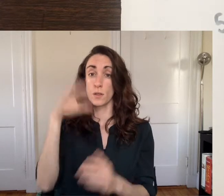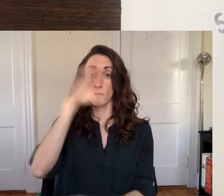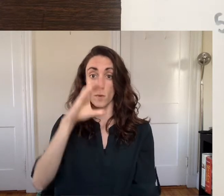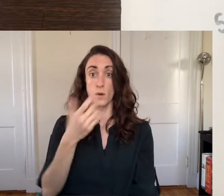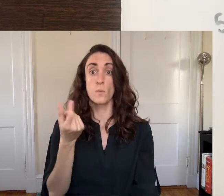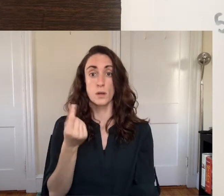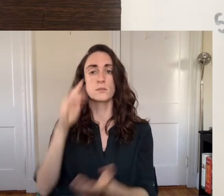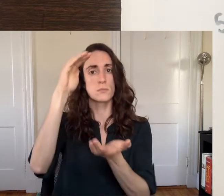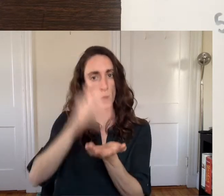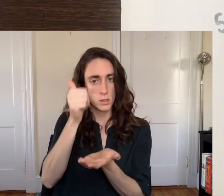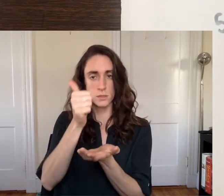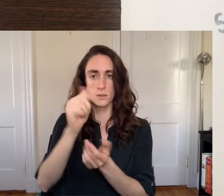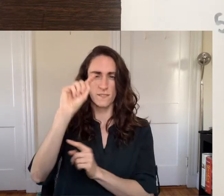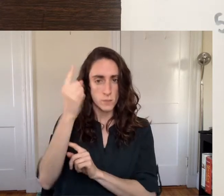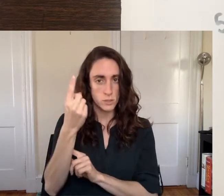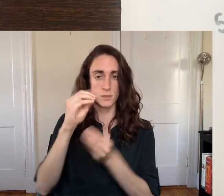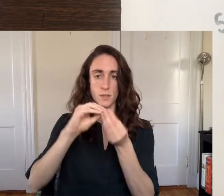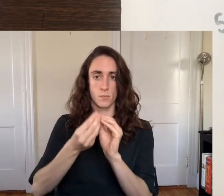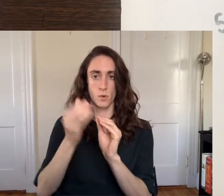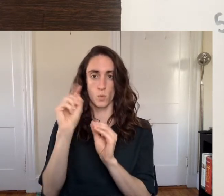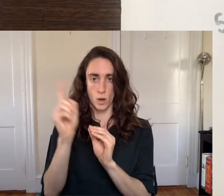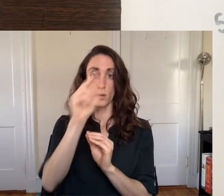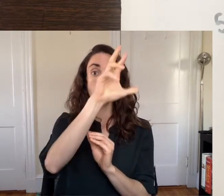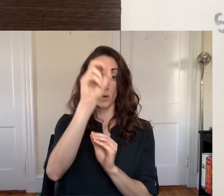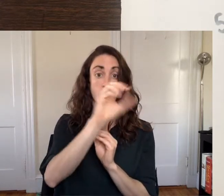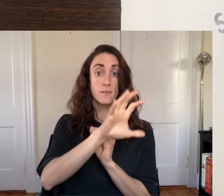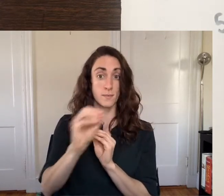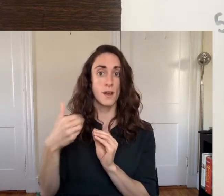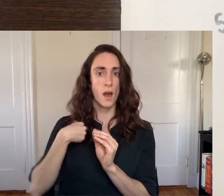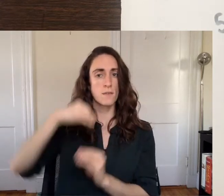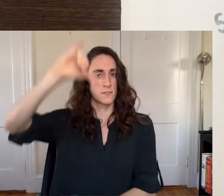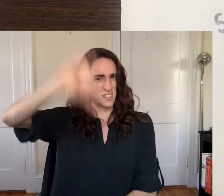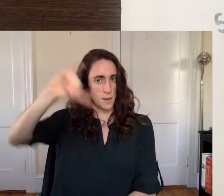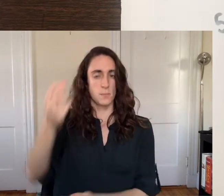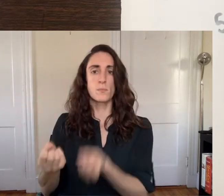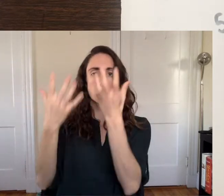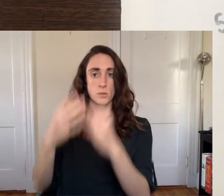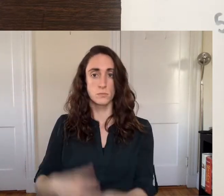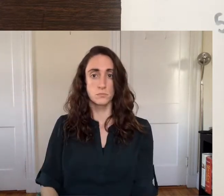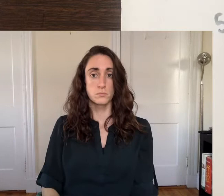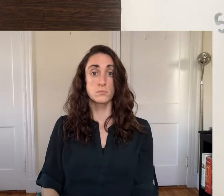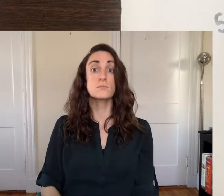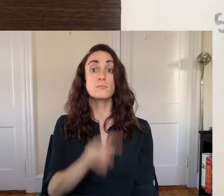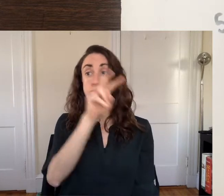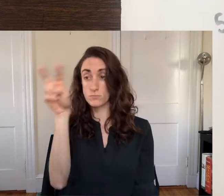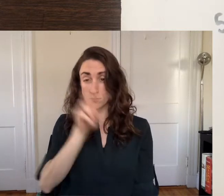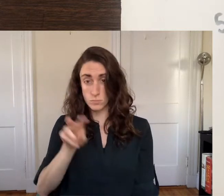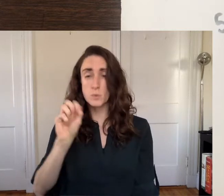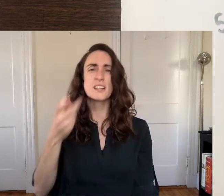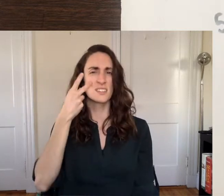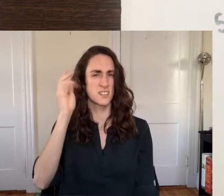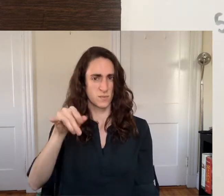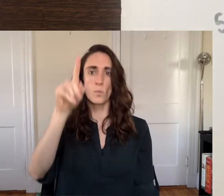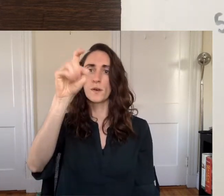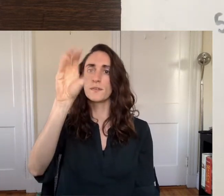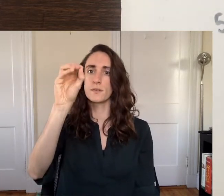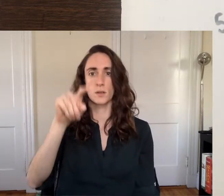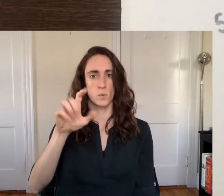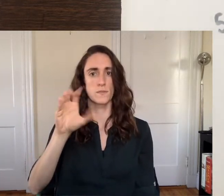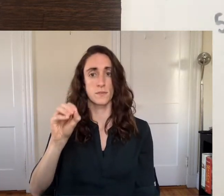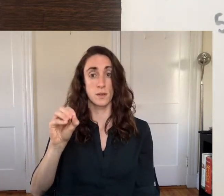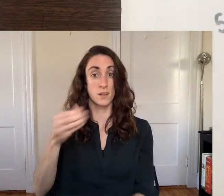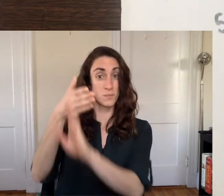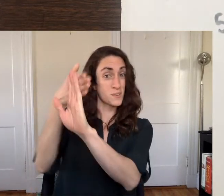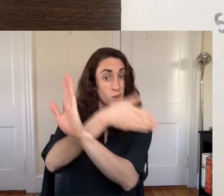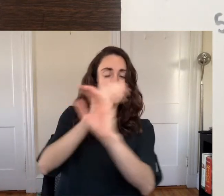Now we're ready to find the least common multiple, which is our real goal. So we can look at the common multiples that we've found and identify which one is the least, the smallest, or the